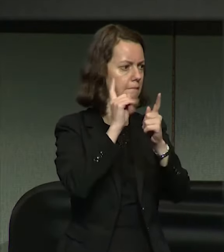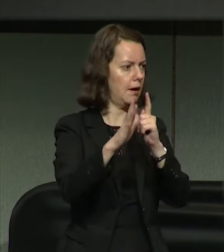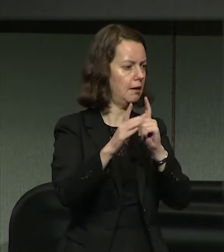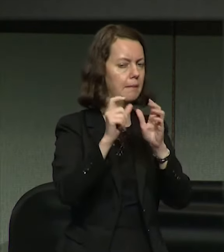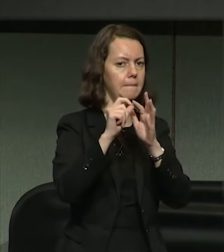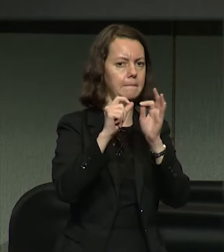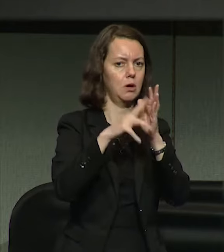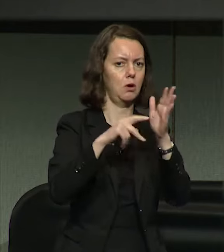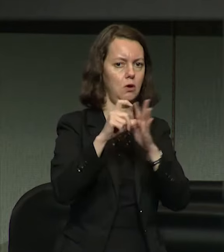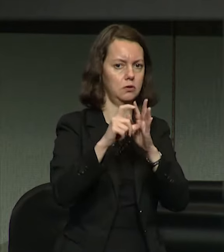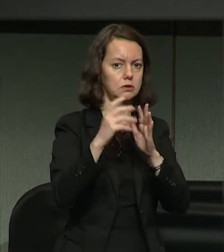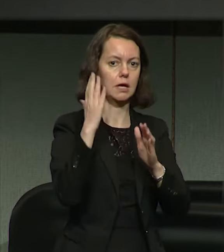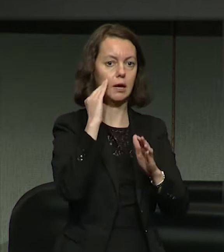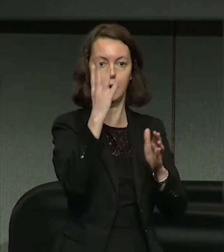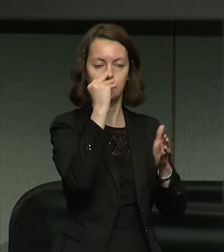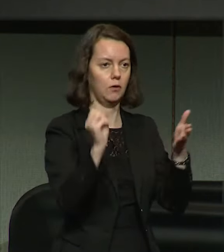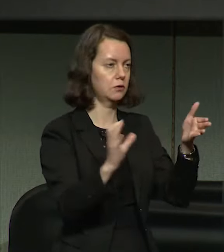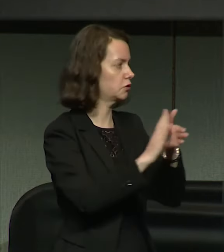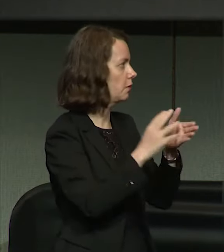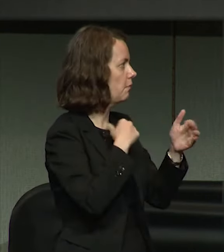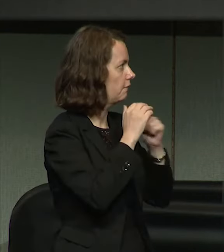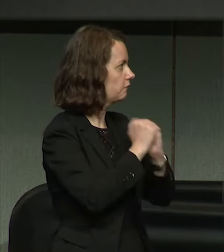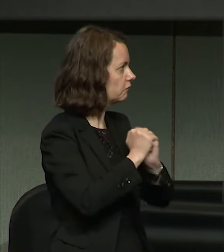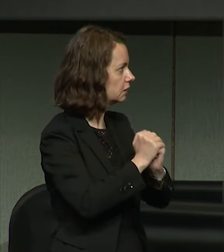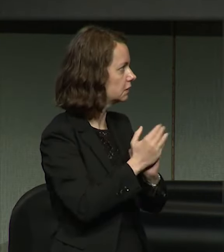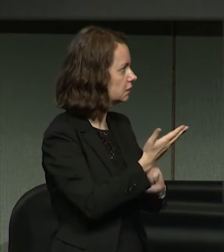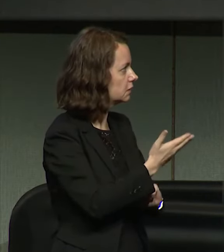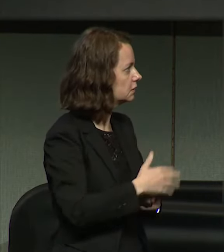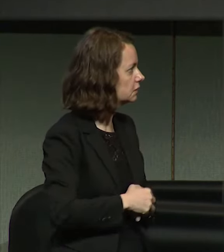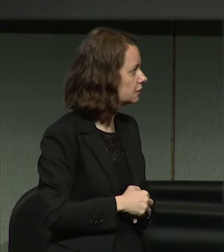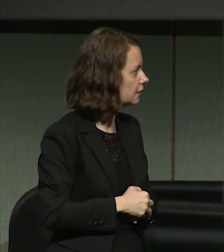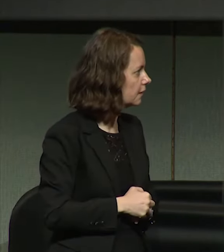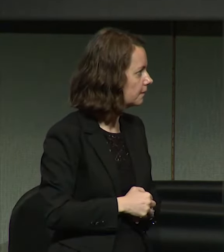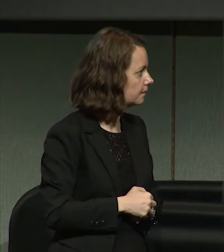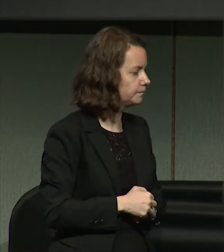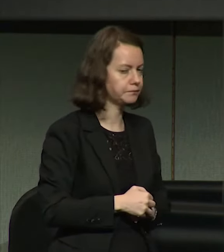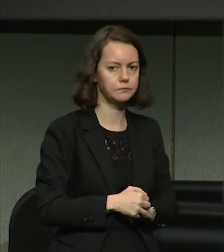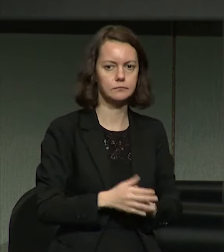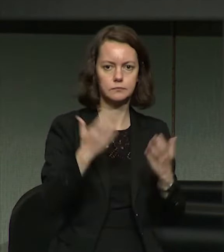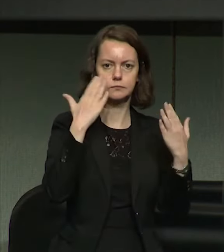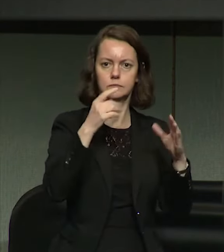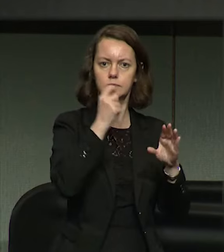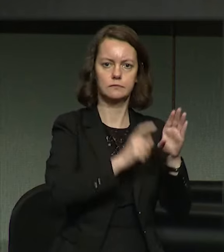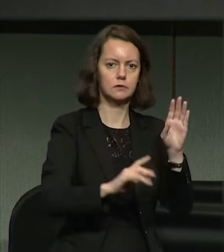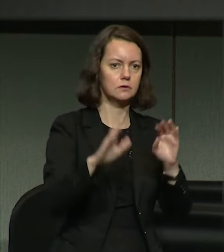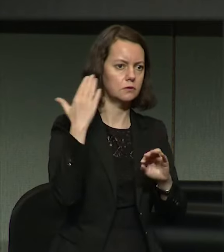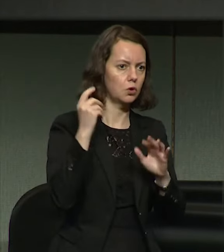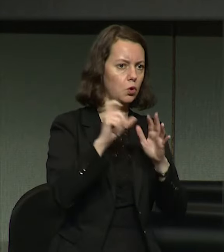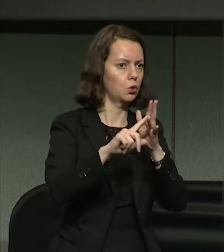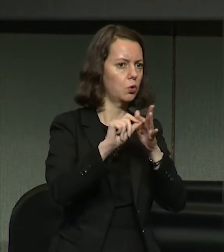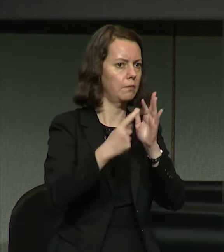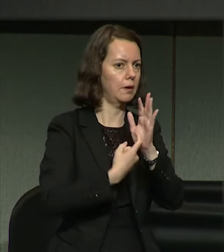want to share this picture of a very dear old friend of mine who's some years past now, Hooper.